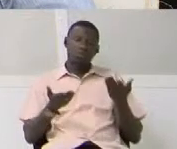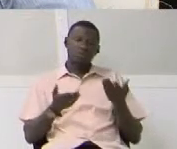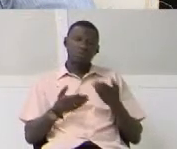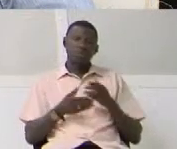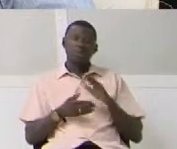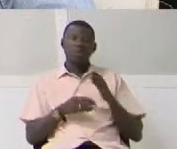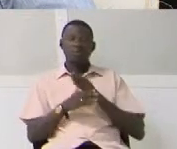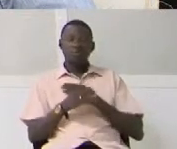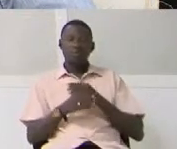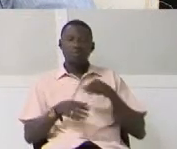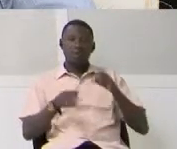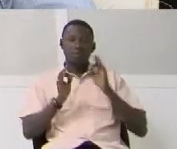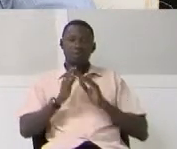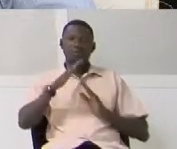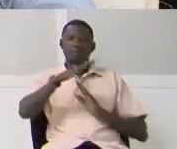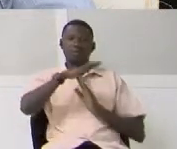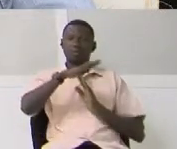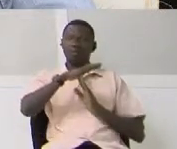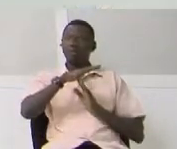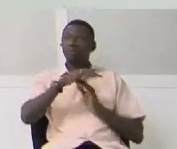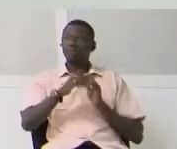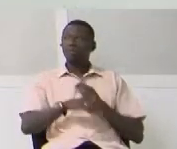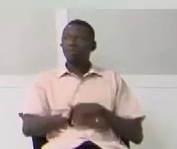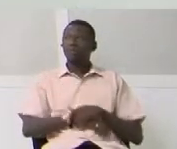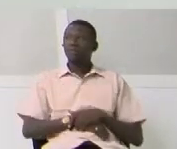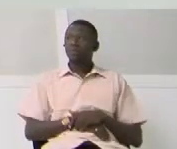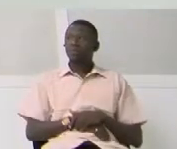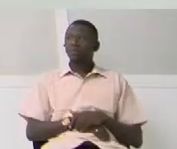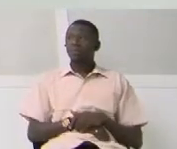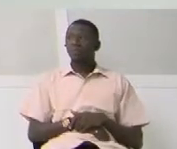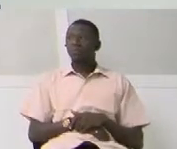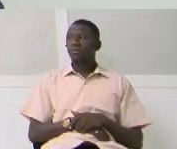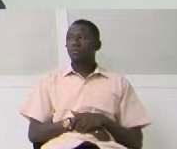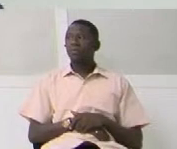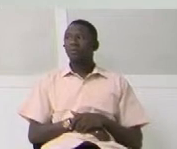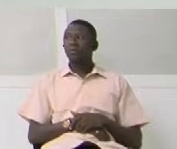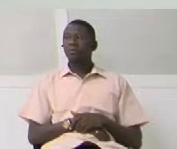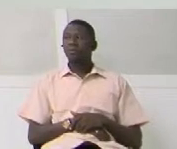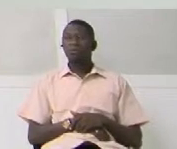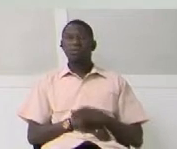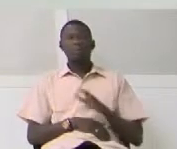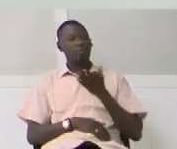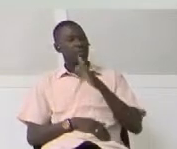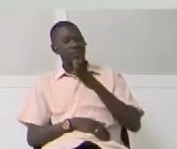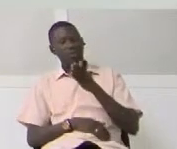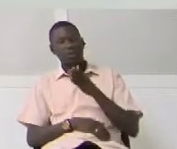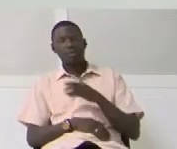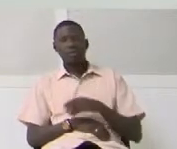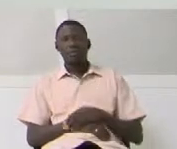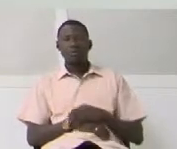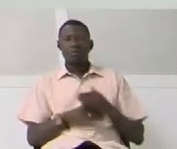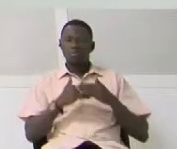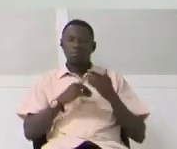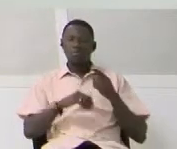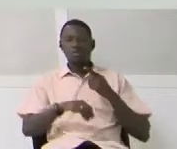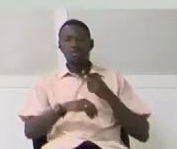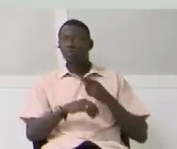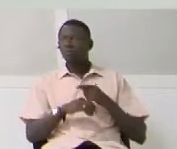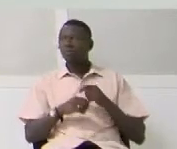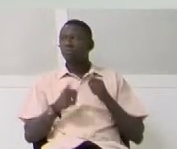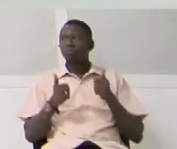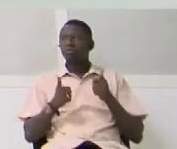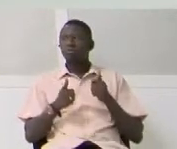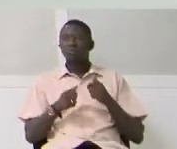break or what? Perhaps maybe the more convenient thing to do would be, let me take the time.